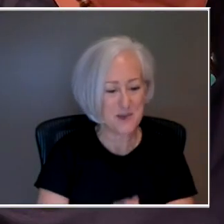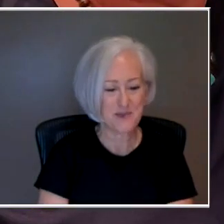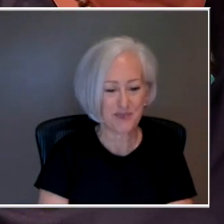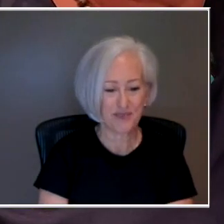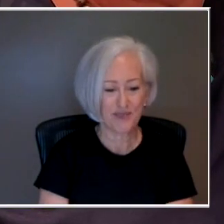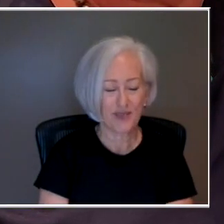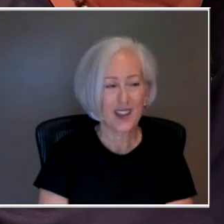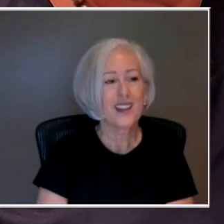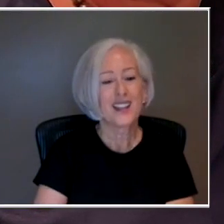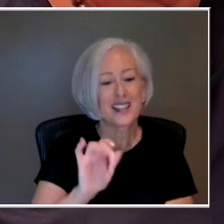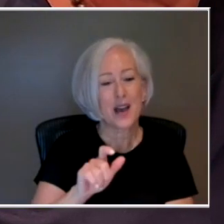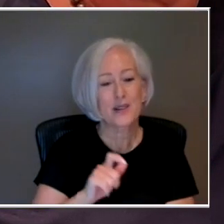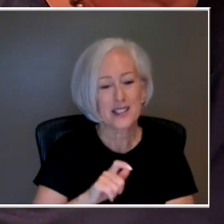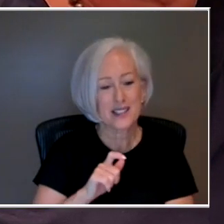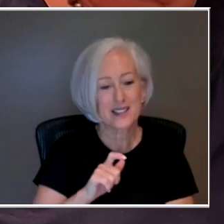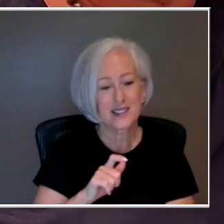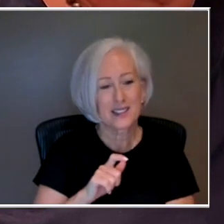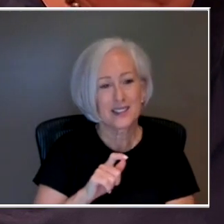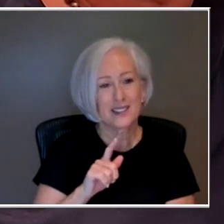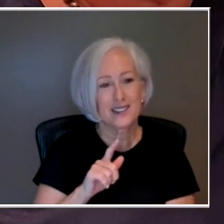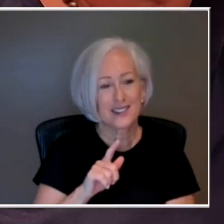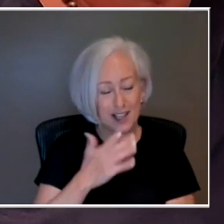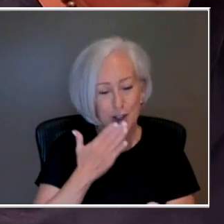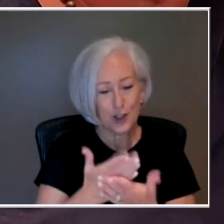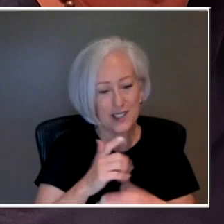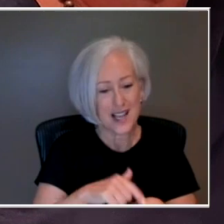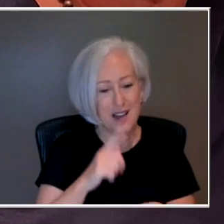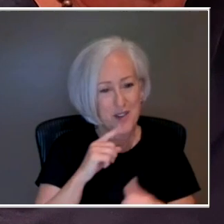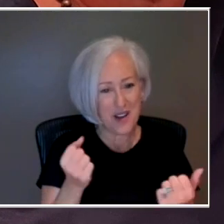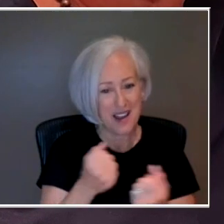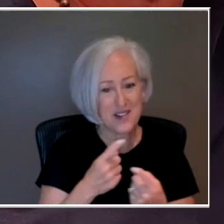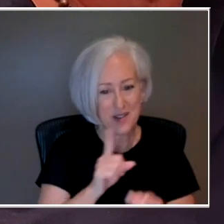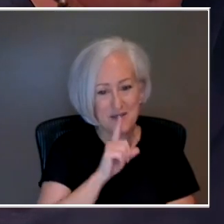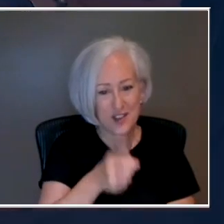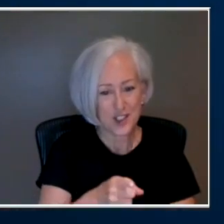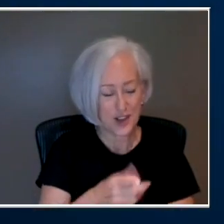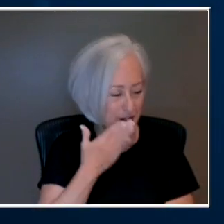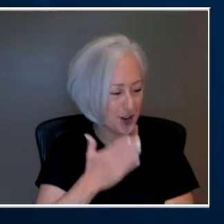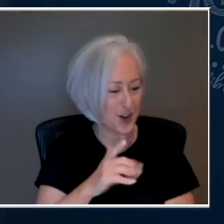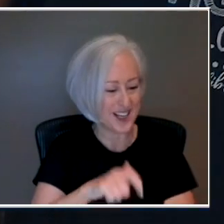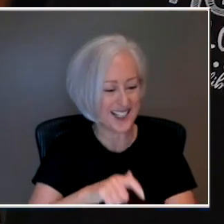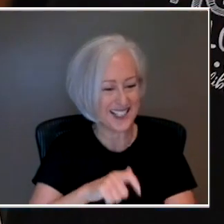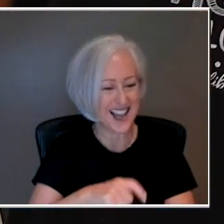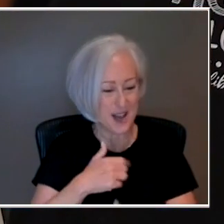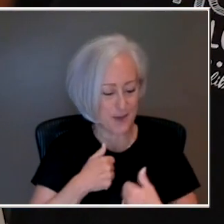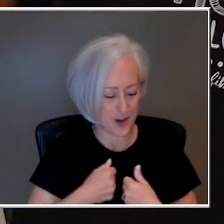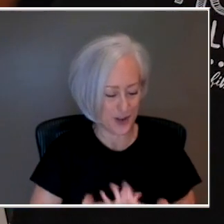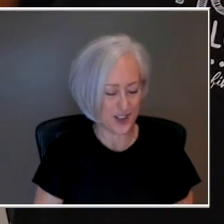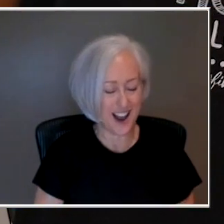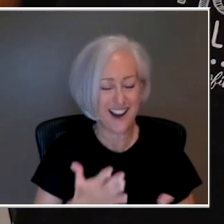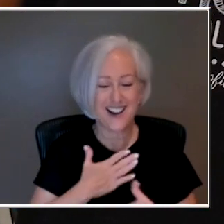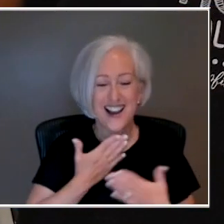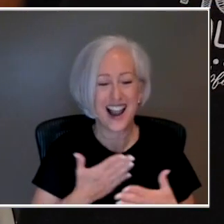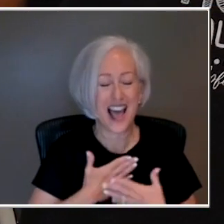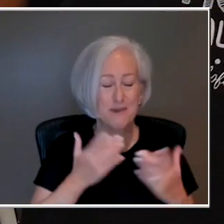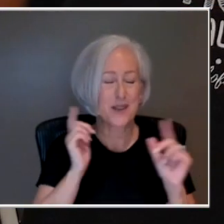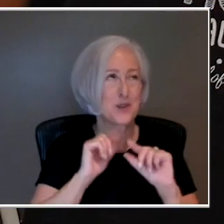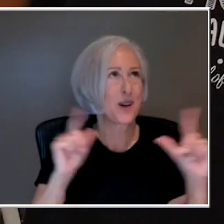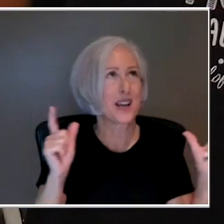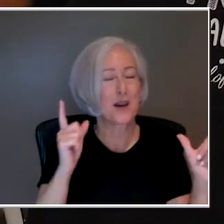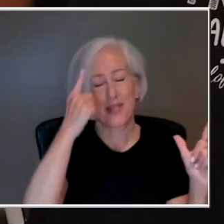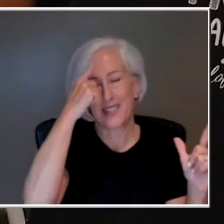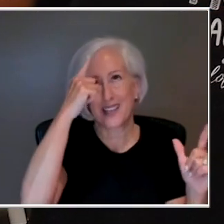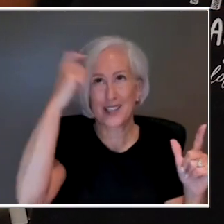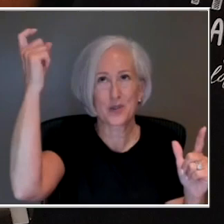was a tiring week, but it was a good time for everybody, for sure. The good kind of tired, where you go to sleep happy and wake up thinking it was a dream. Tell me about